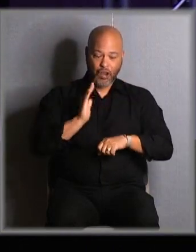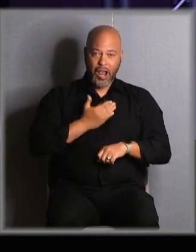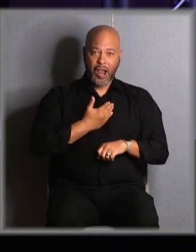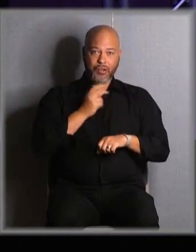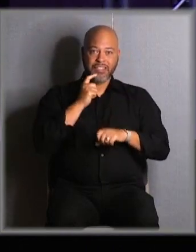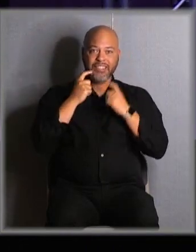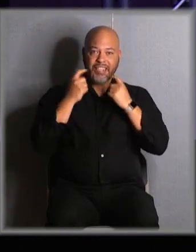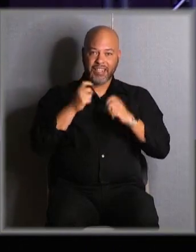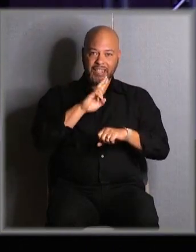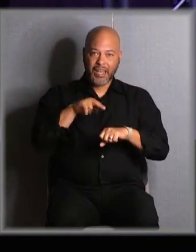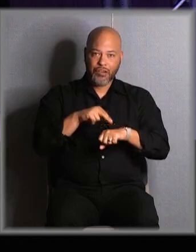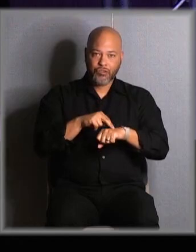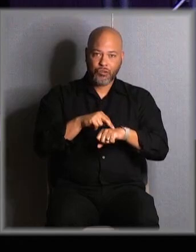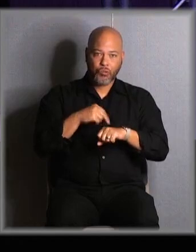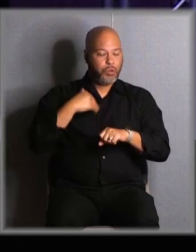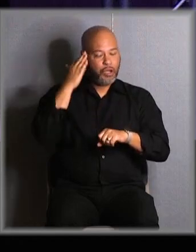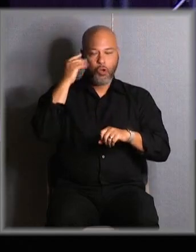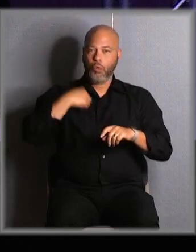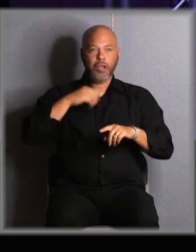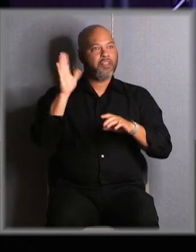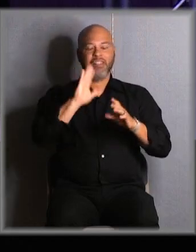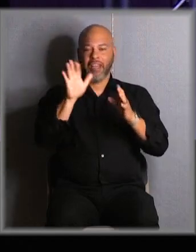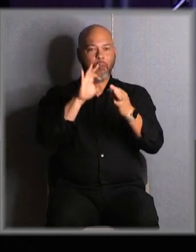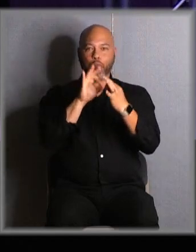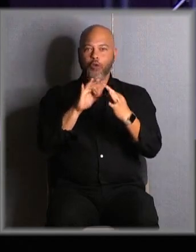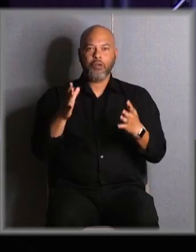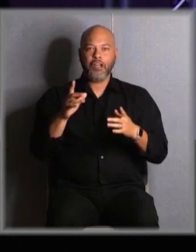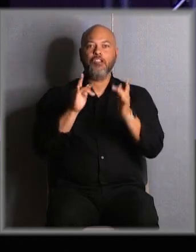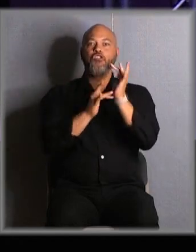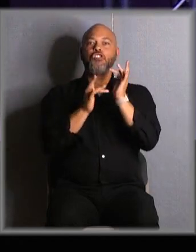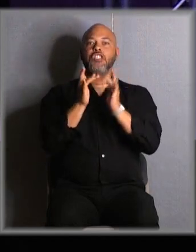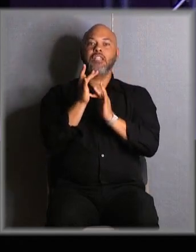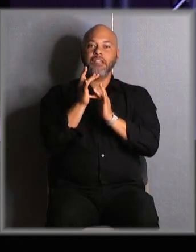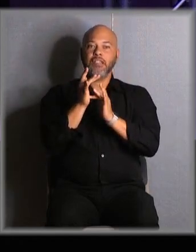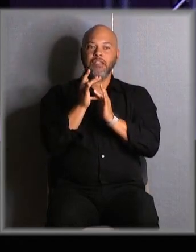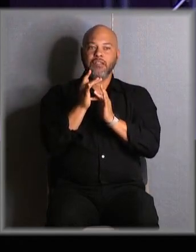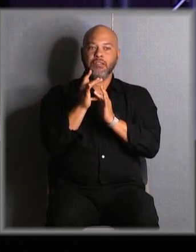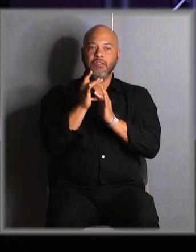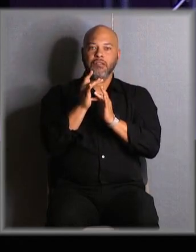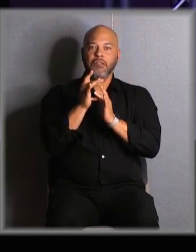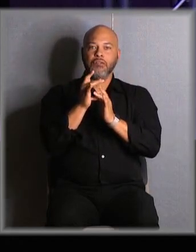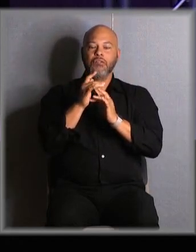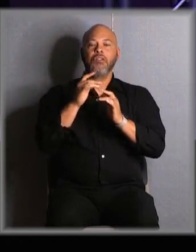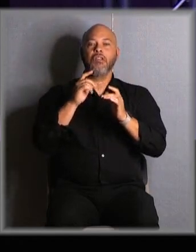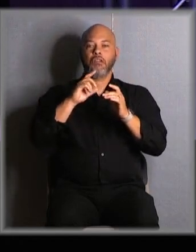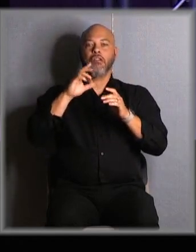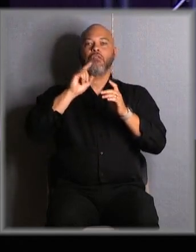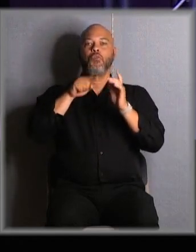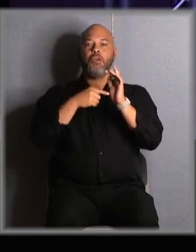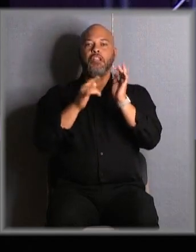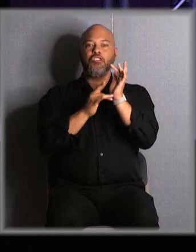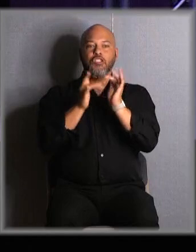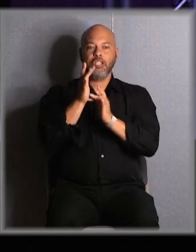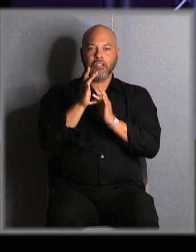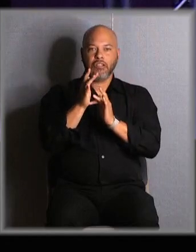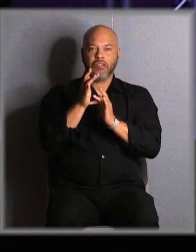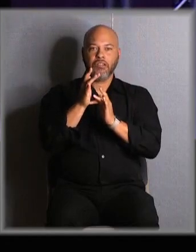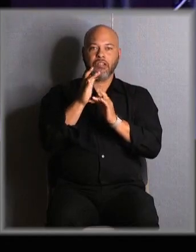with sin. We all fall short. Jesus here, the only time we hear about Jesus is Jesus in the cradle.